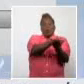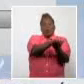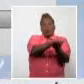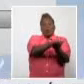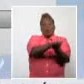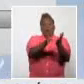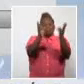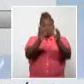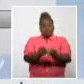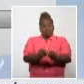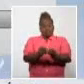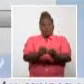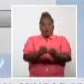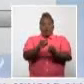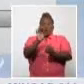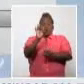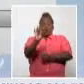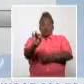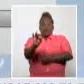with a total of